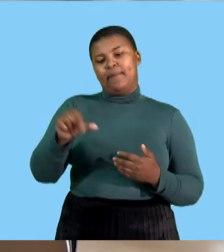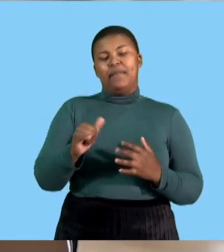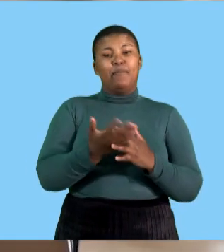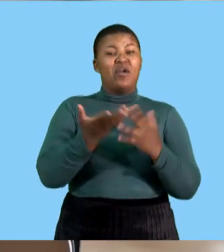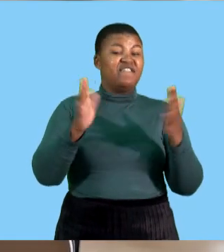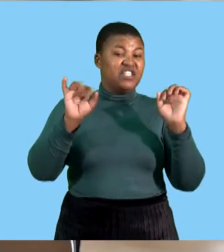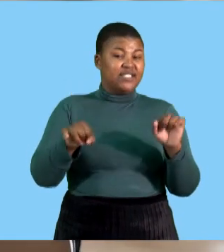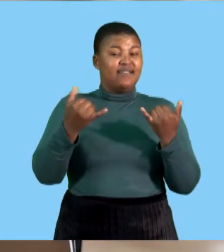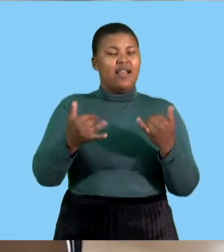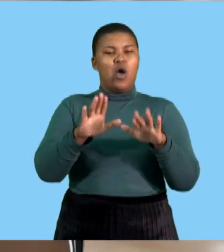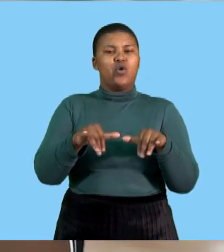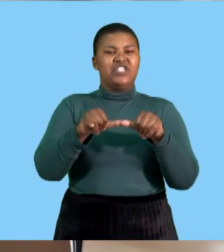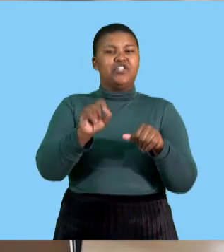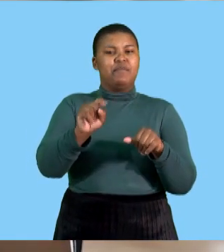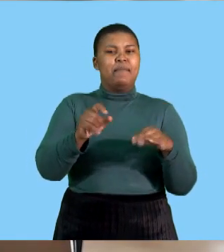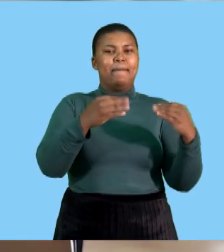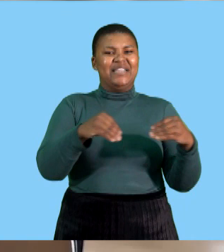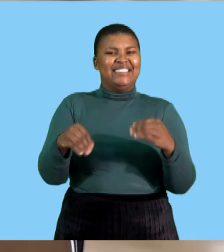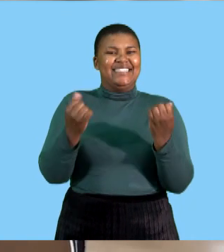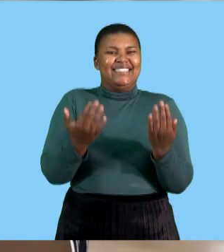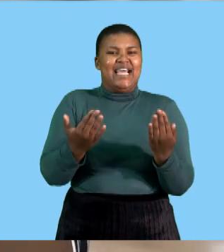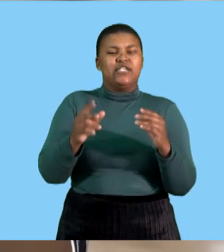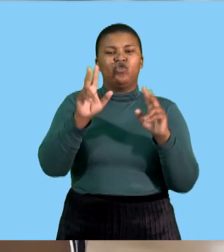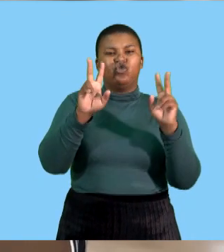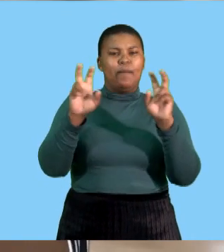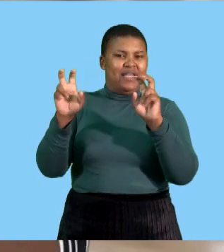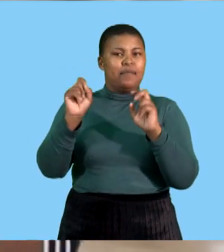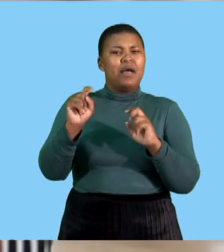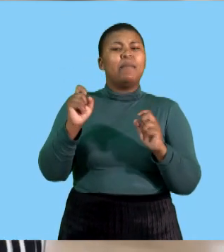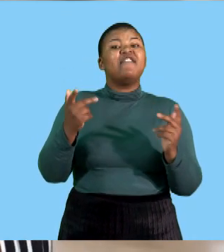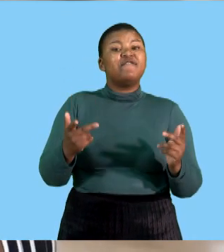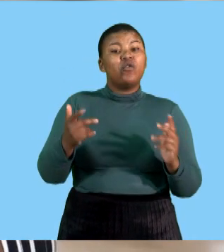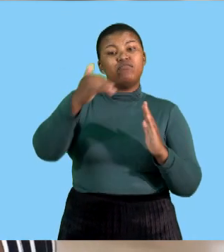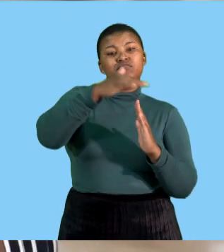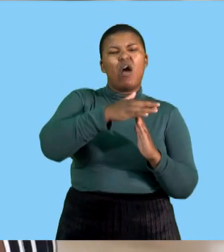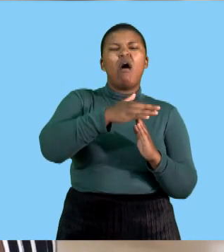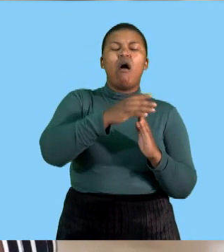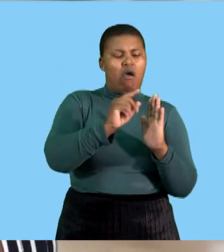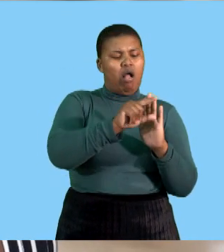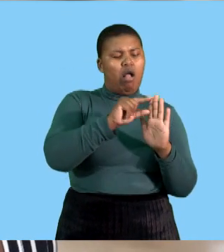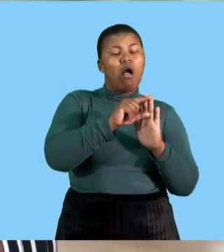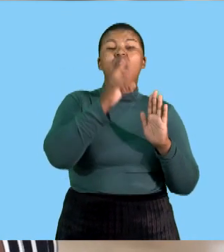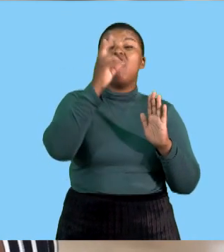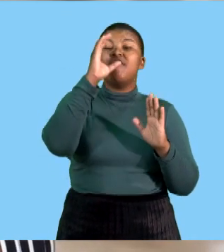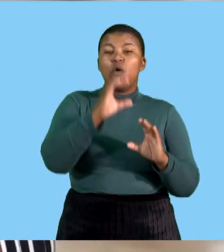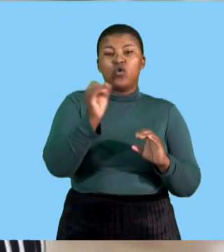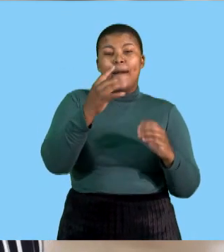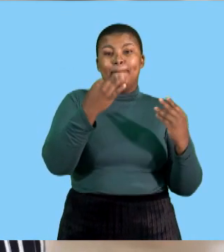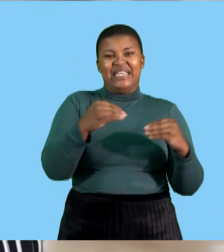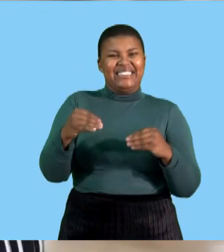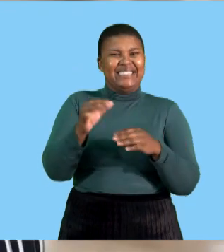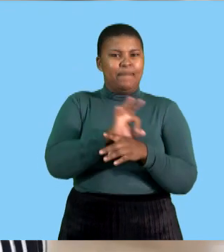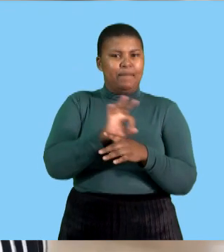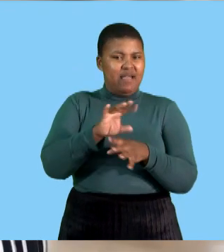Welcome back from an ad break. We will continue with our business studies topic under the heading description of a